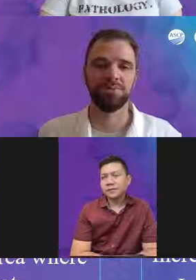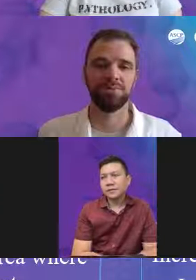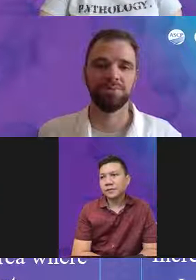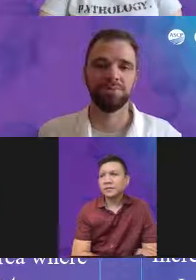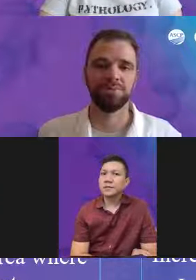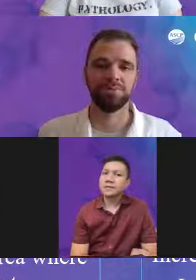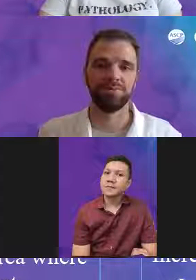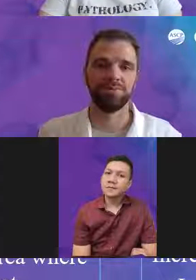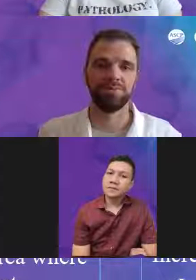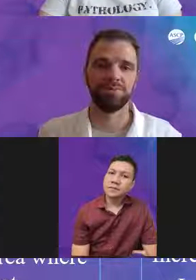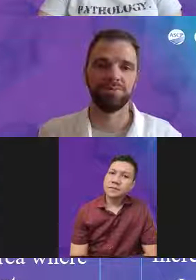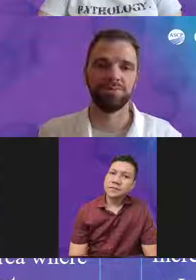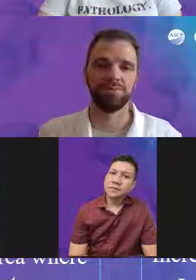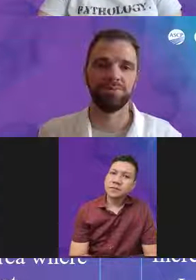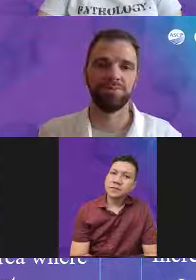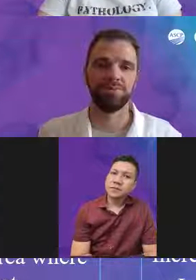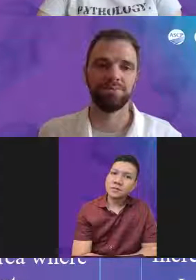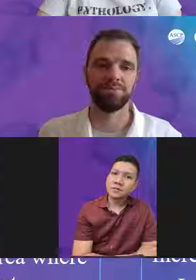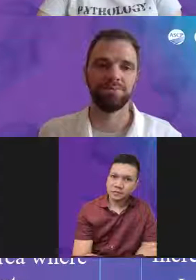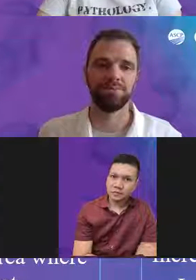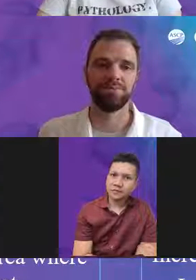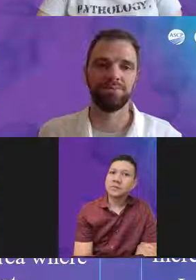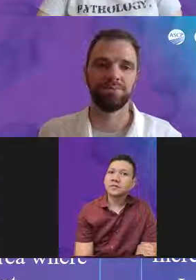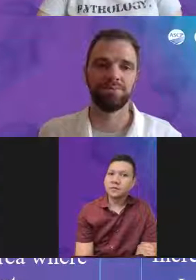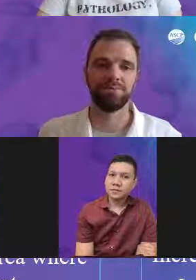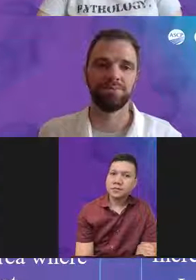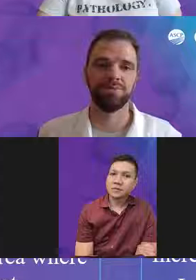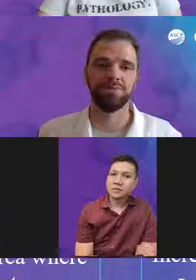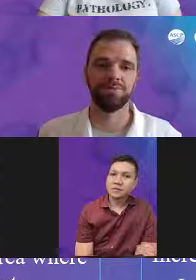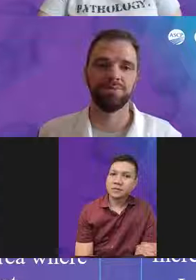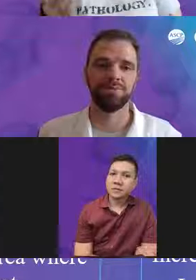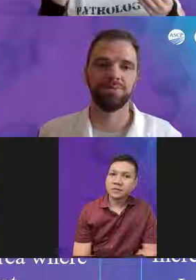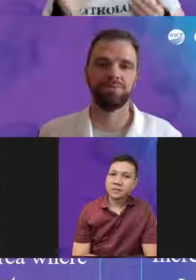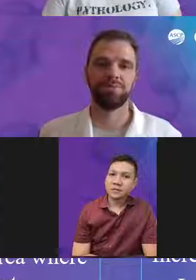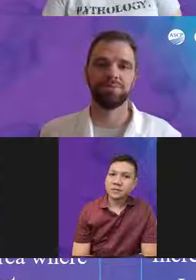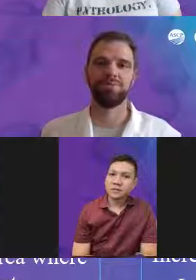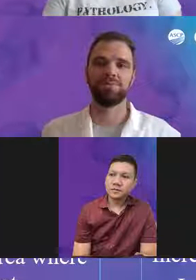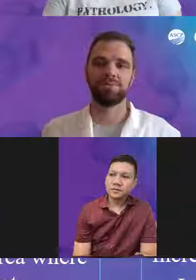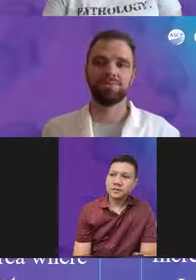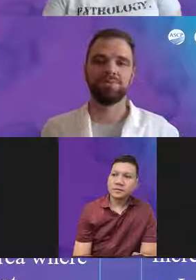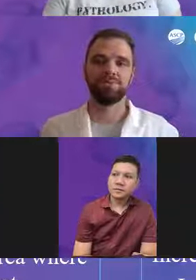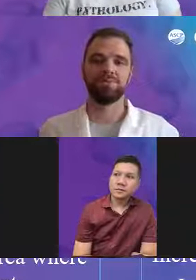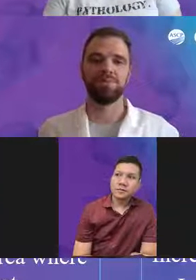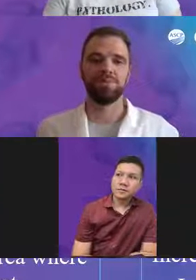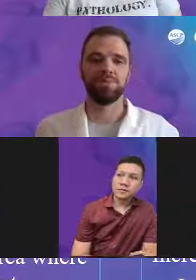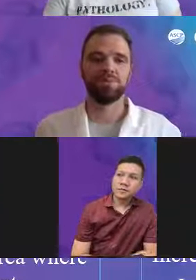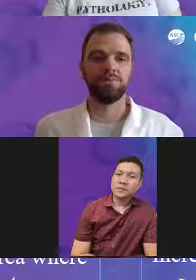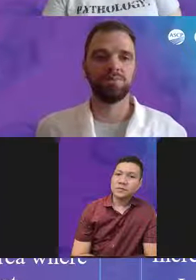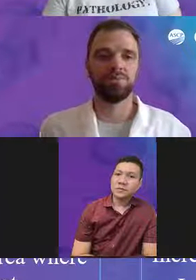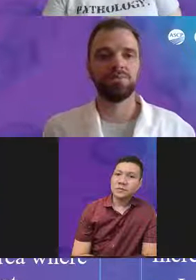very high concern about iron deficiency anemia, right? Wherein a very